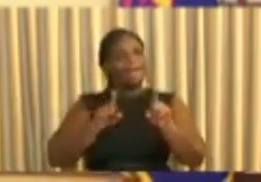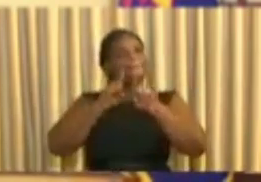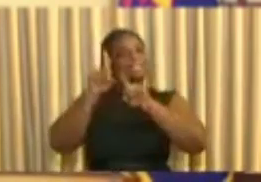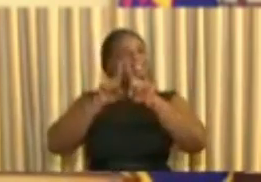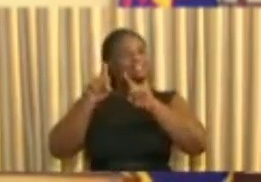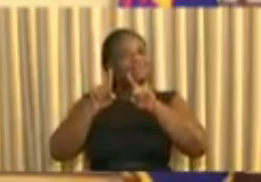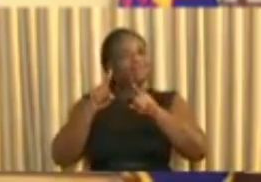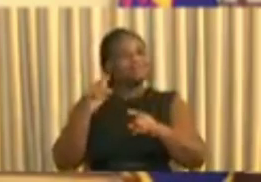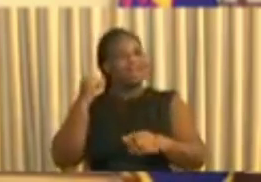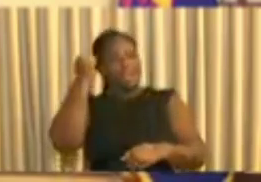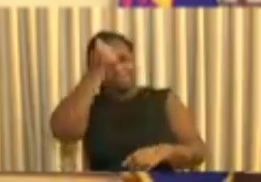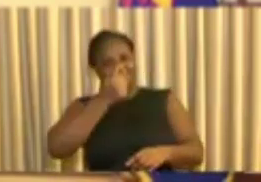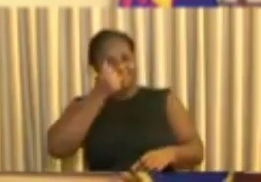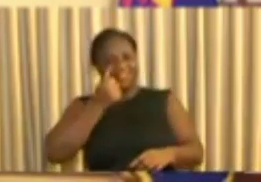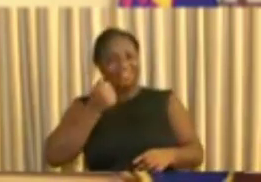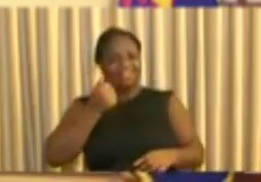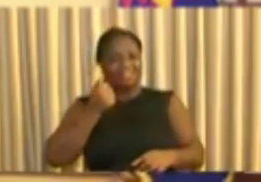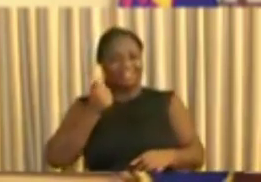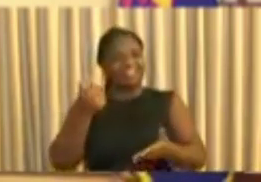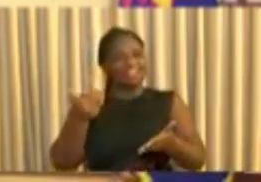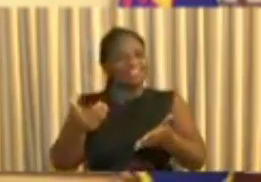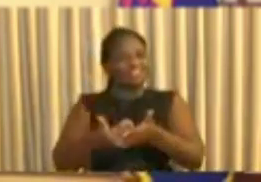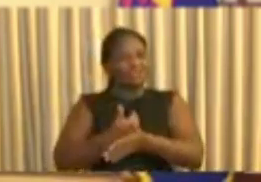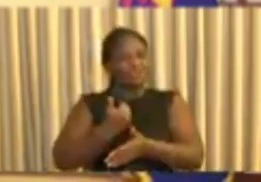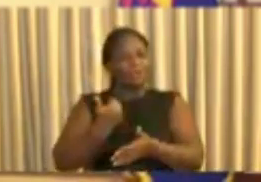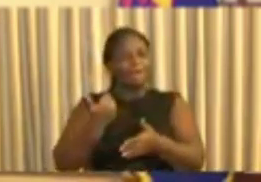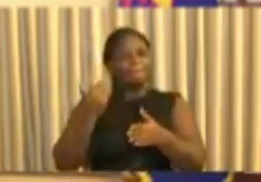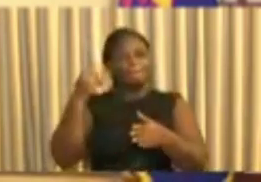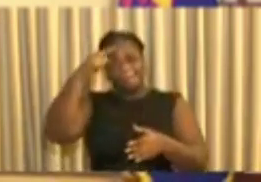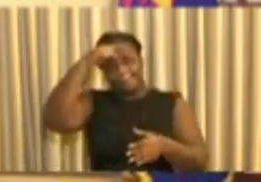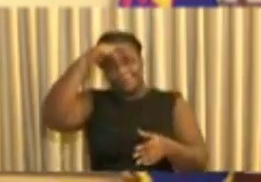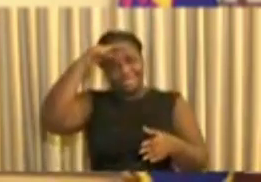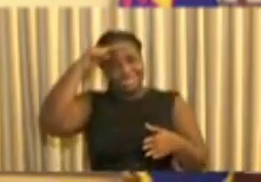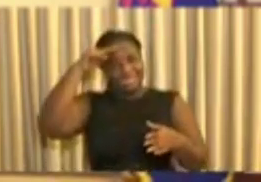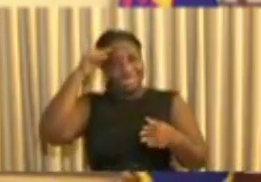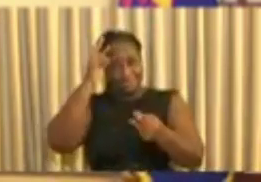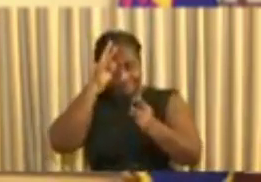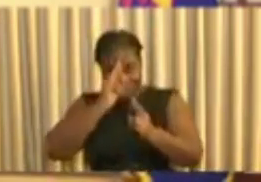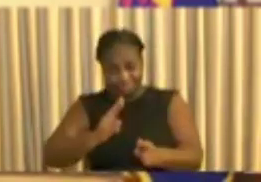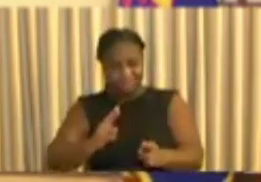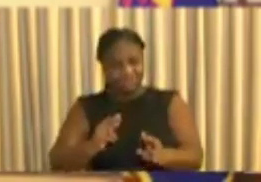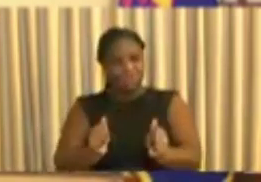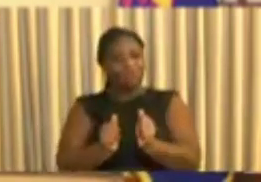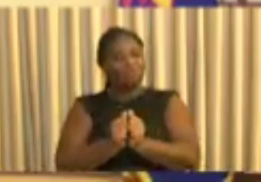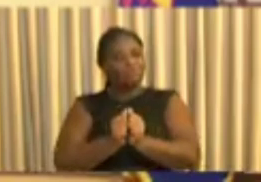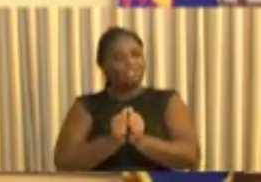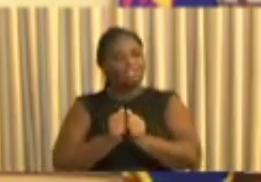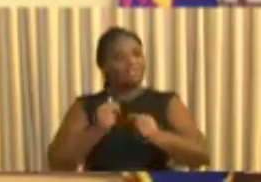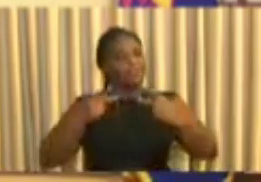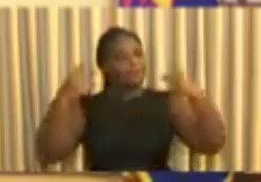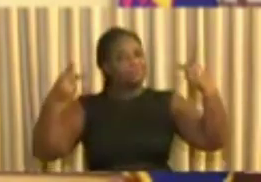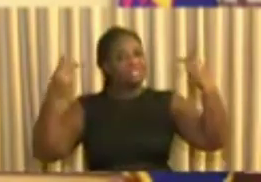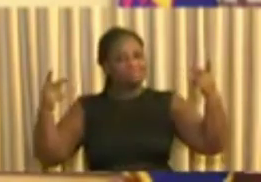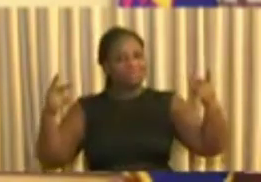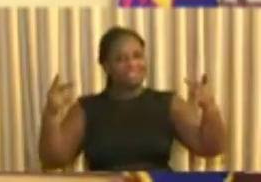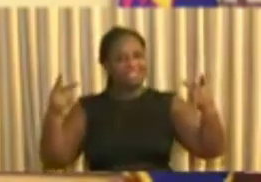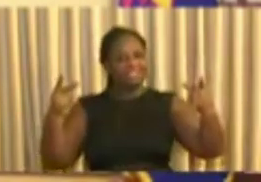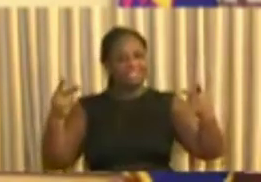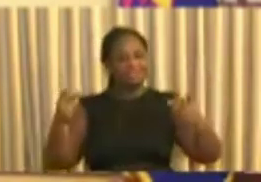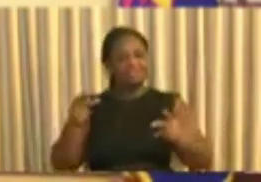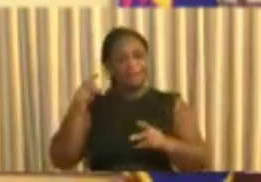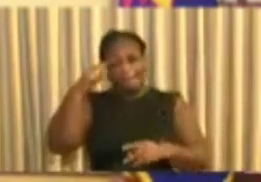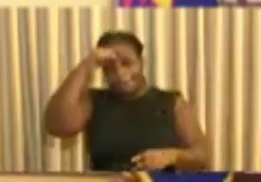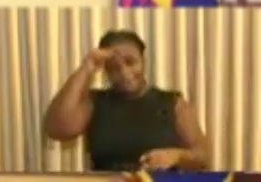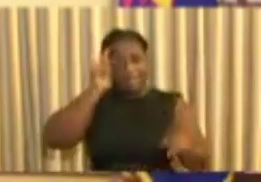Africa, the harbinger of a new black civilization in which the dignity and prosperity of